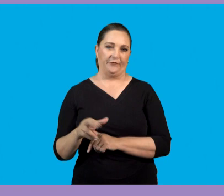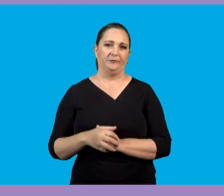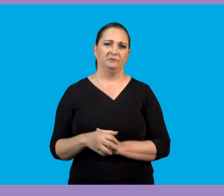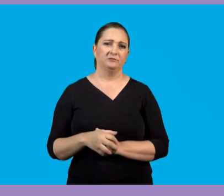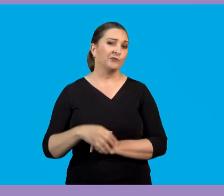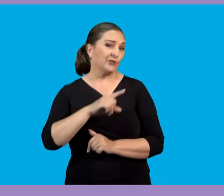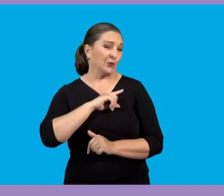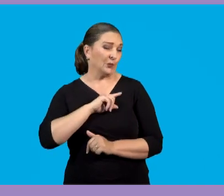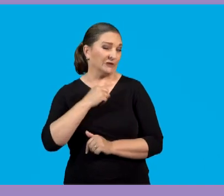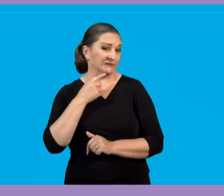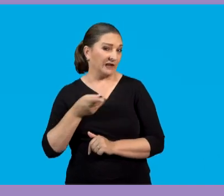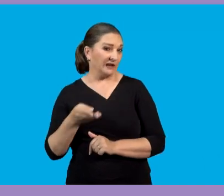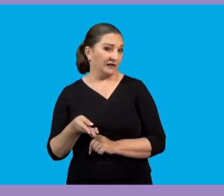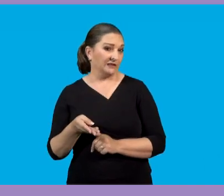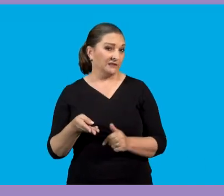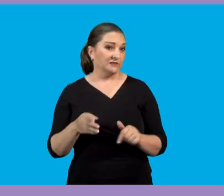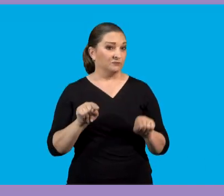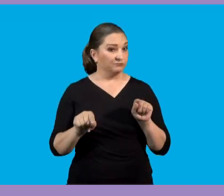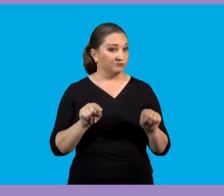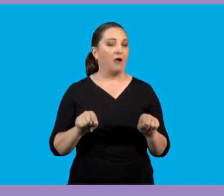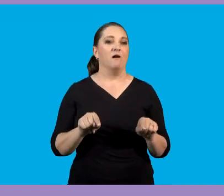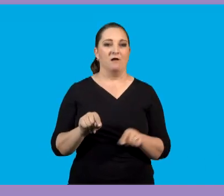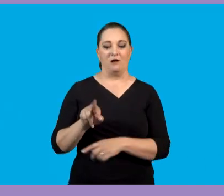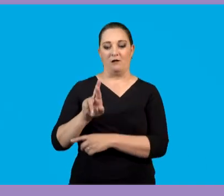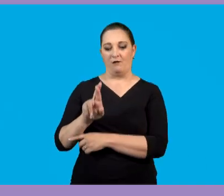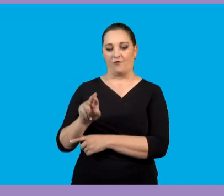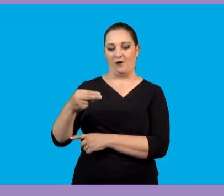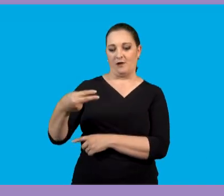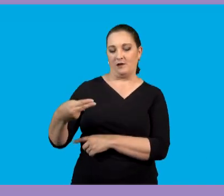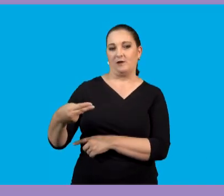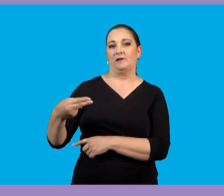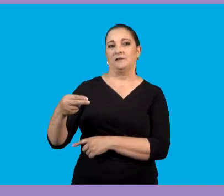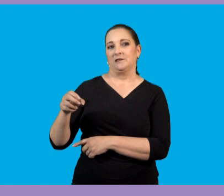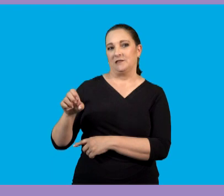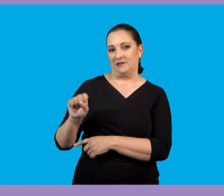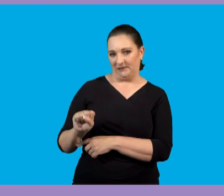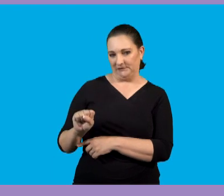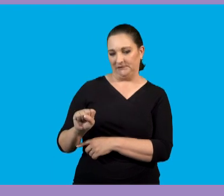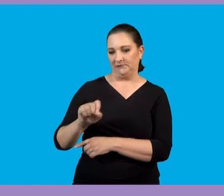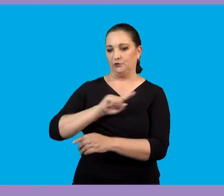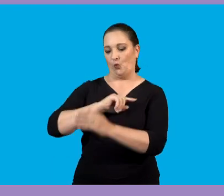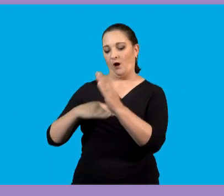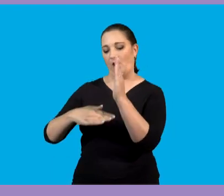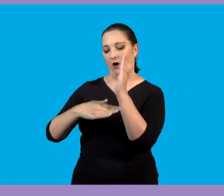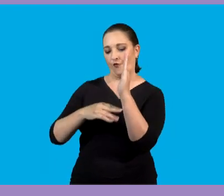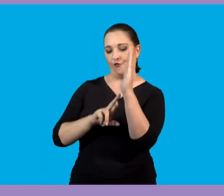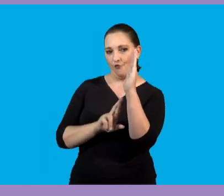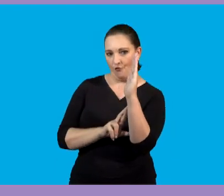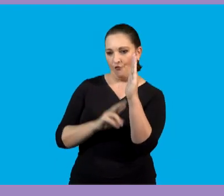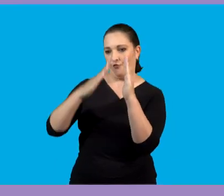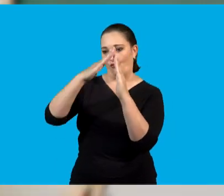And what is our reason for saying that? That is right angle, hypotenuse, and a corresponding